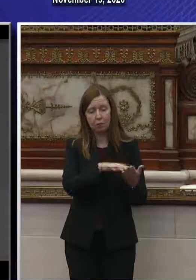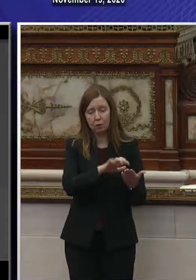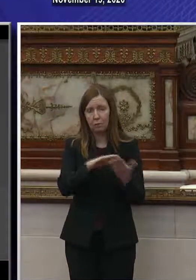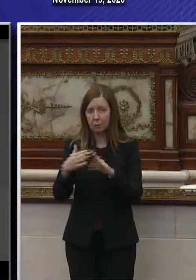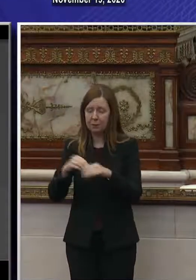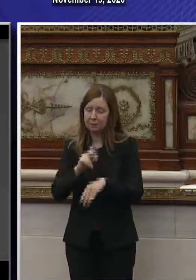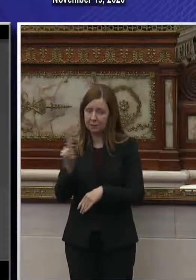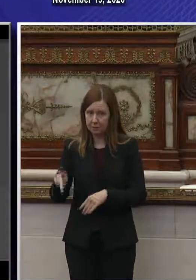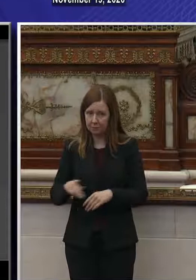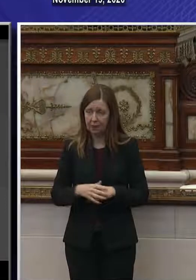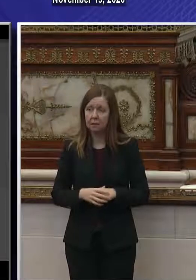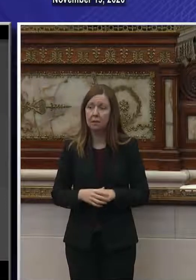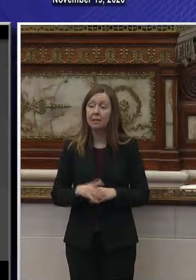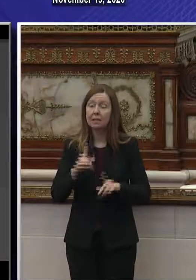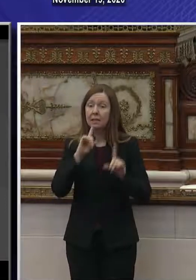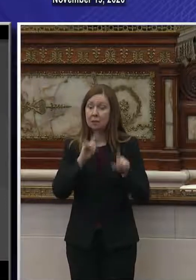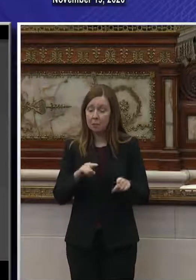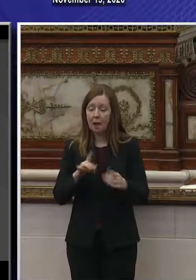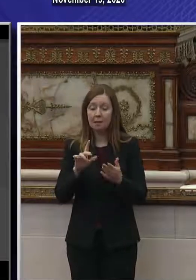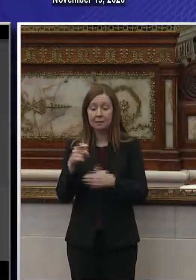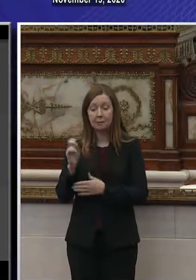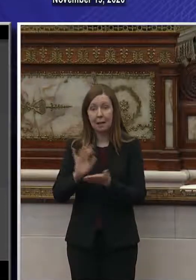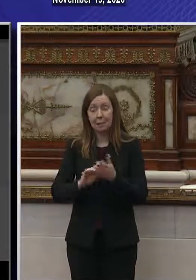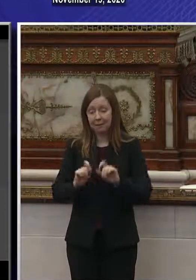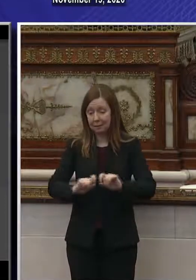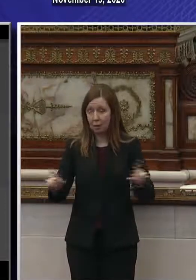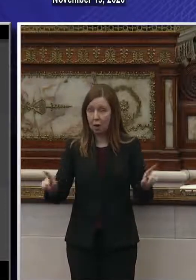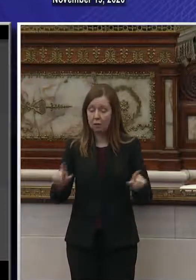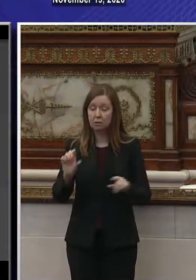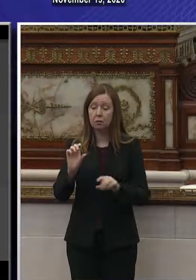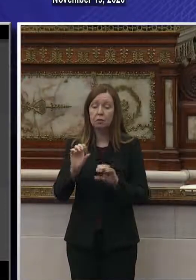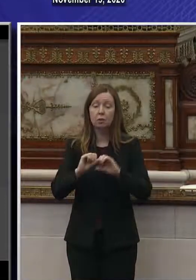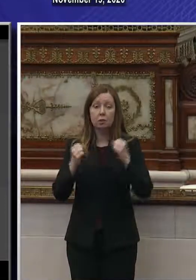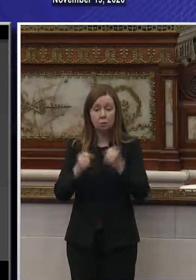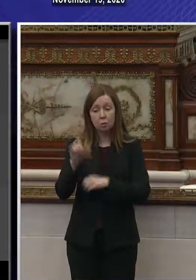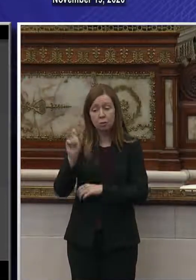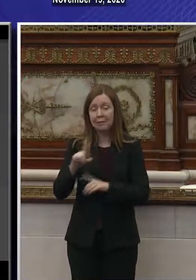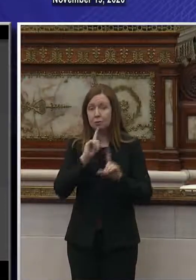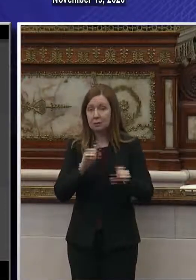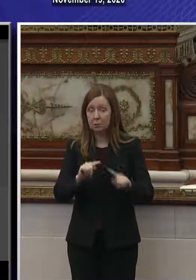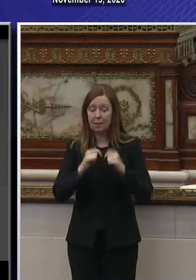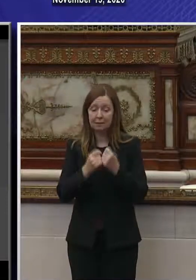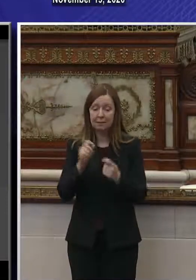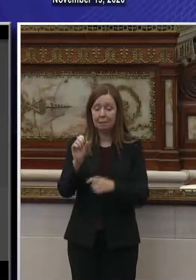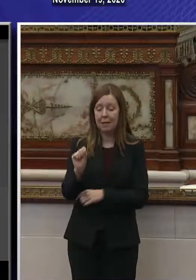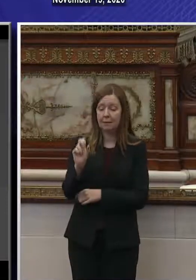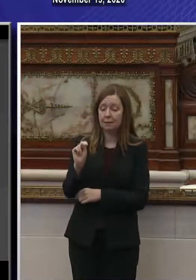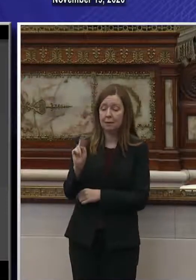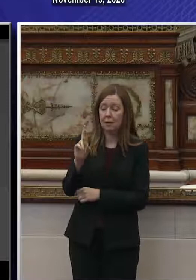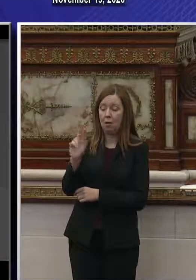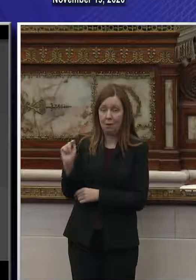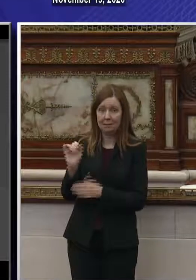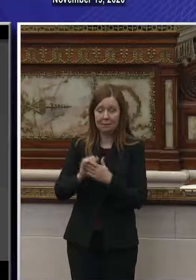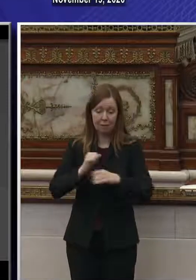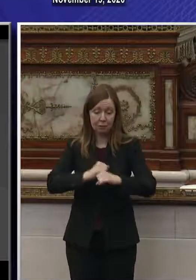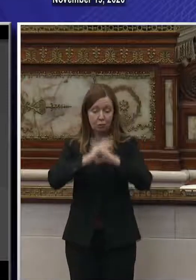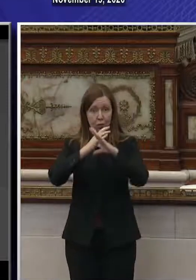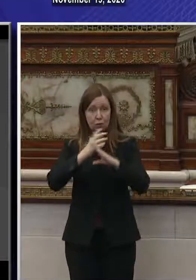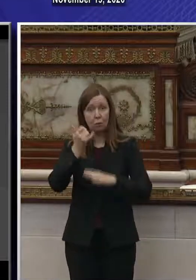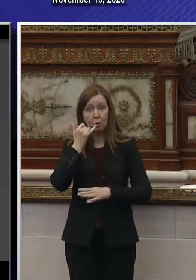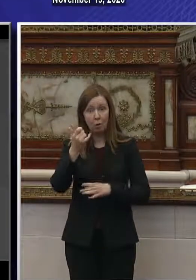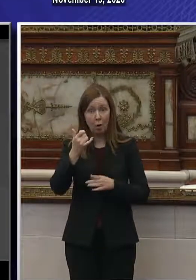communities in Philadelphia. In response, Penn Medicine launched the Social Needs Response Team, SNRT, a virtual call center